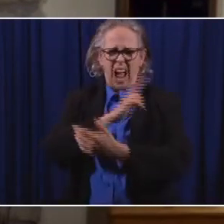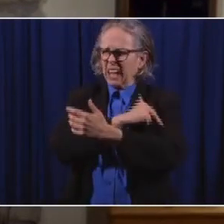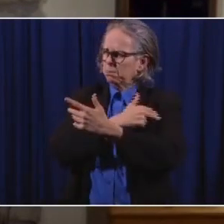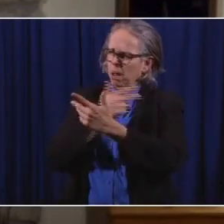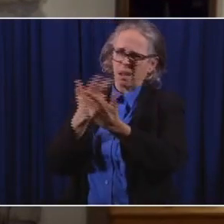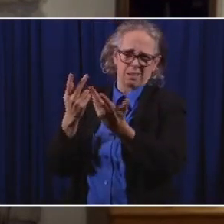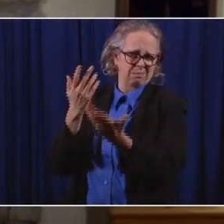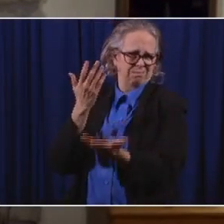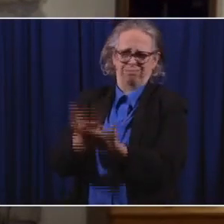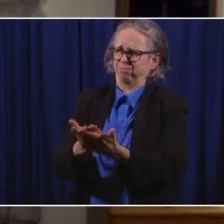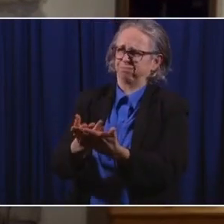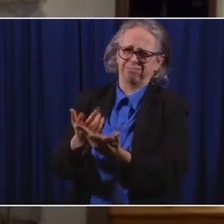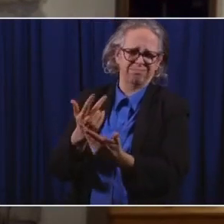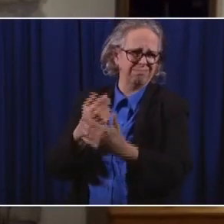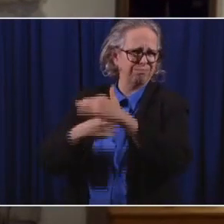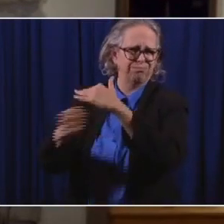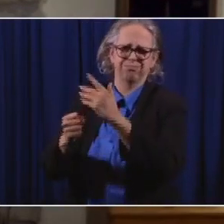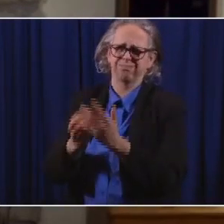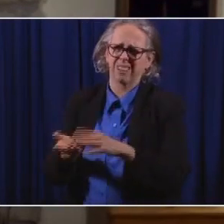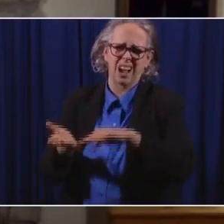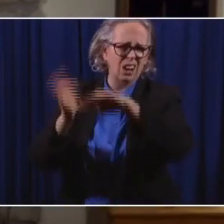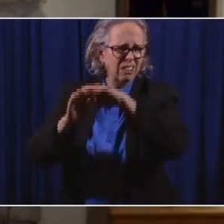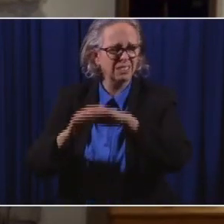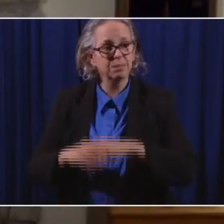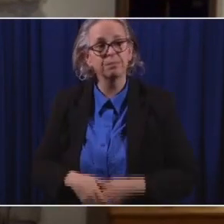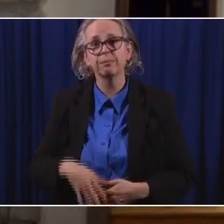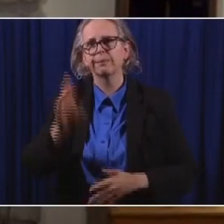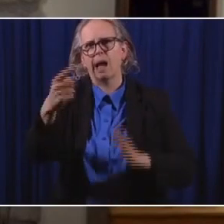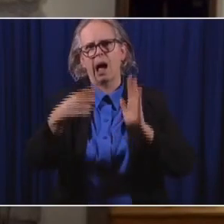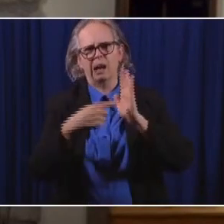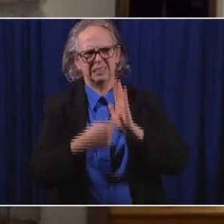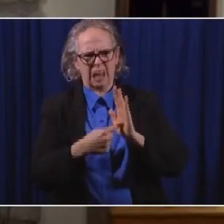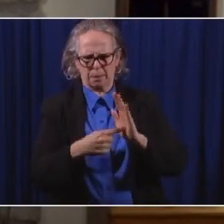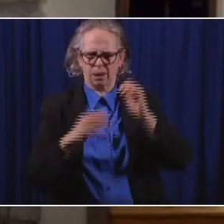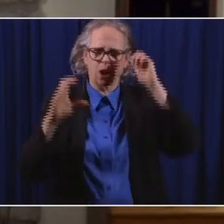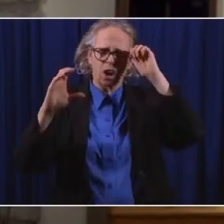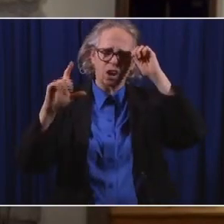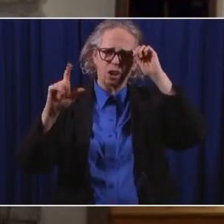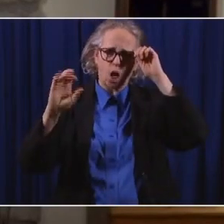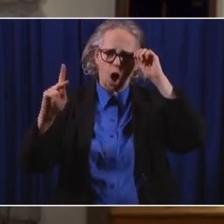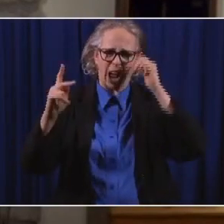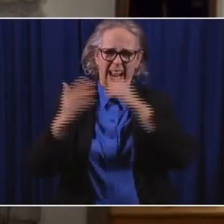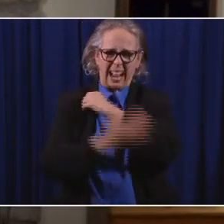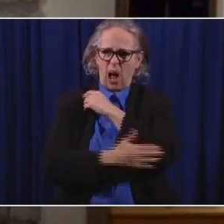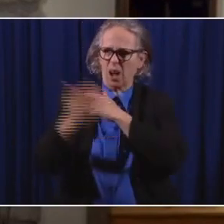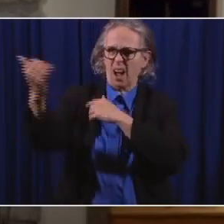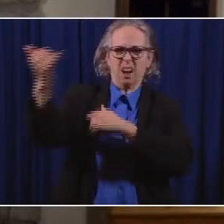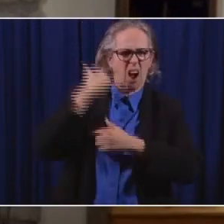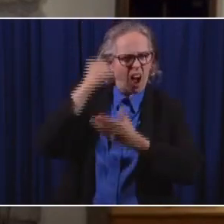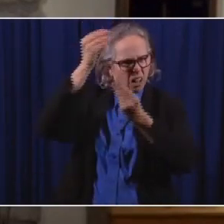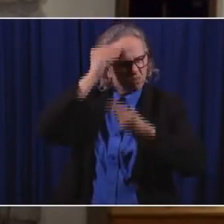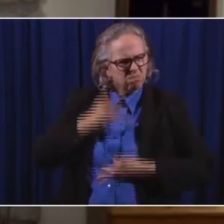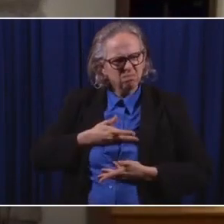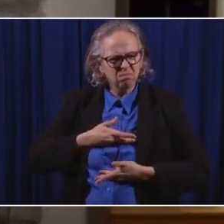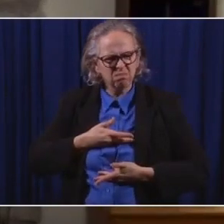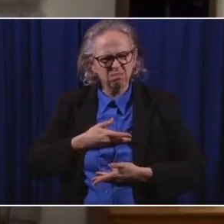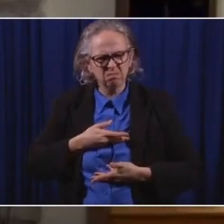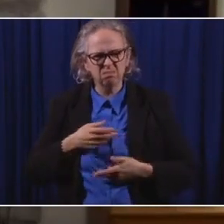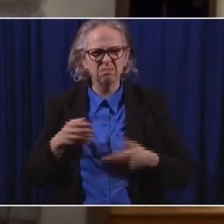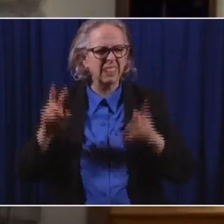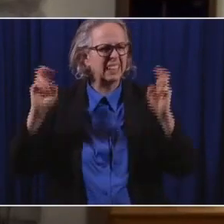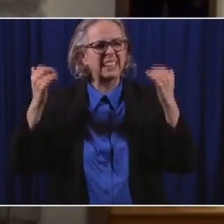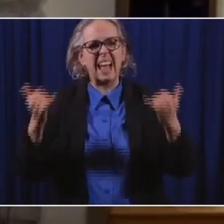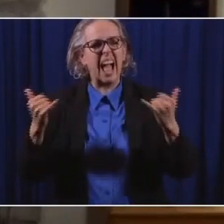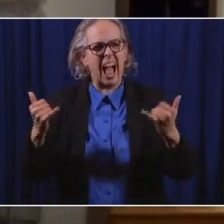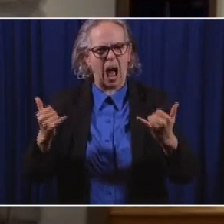officials told us today they're seeing alarming increases. They have recorded 271 cases during the past 7